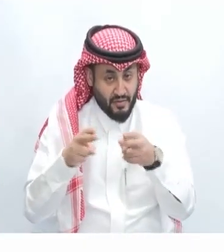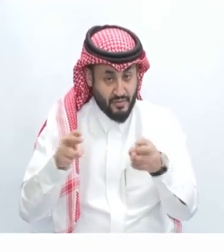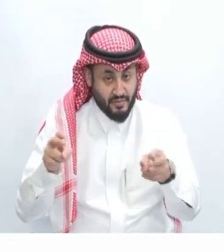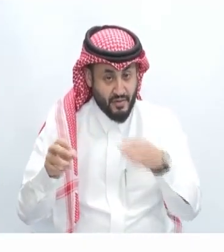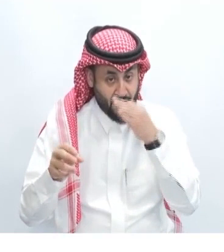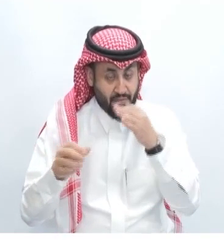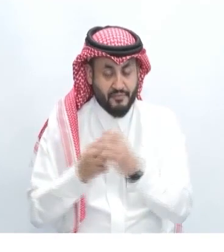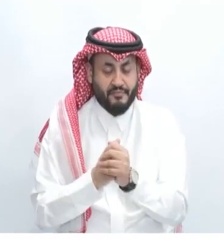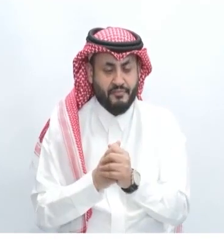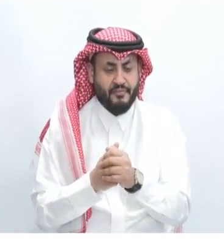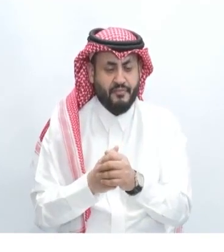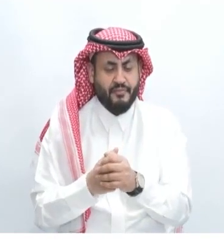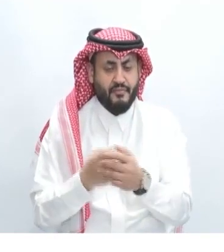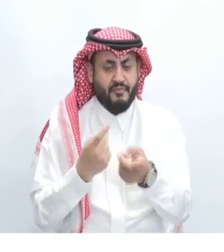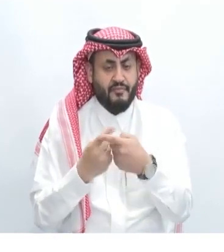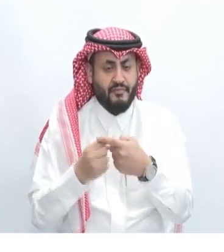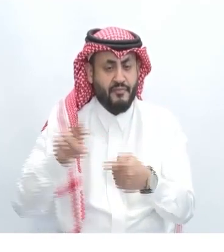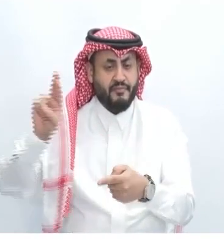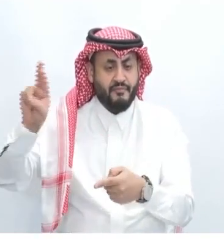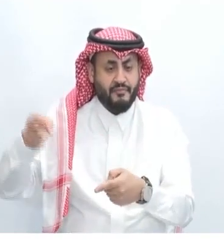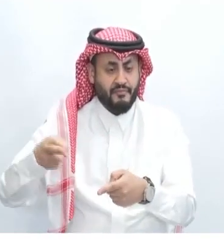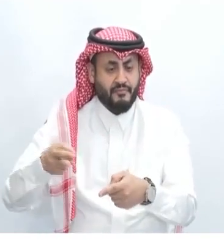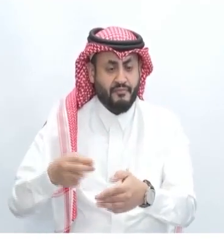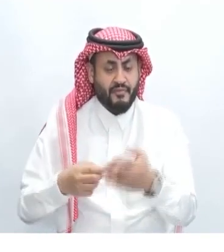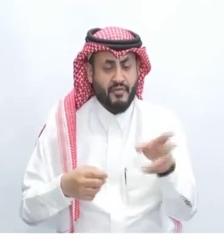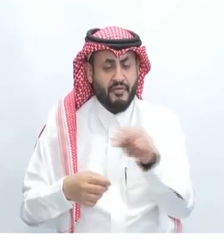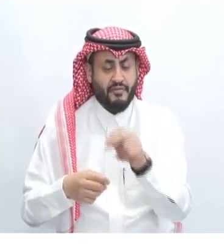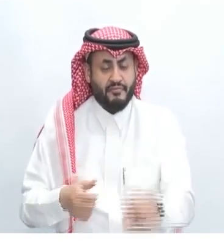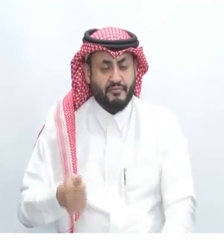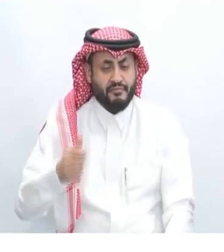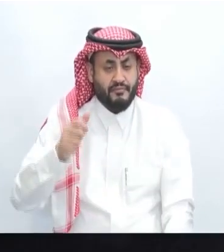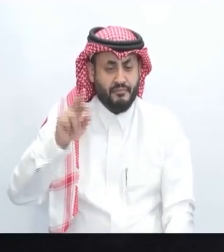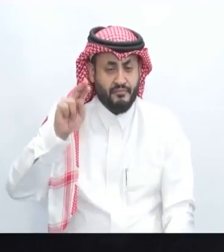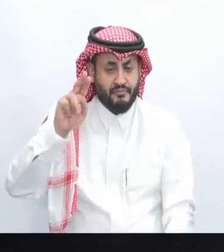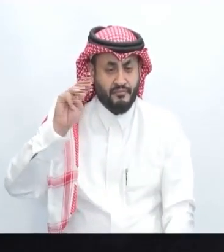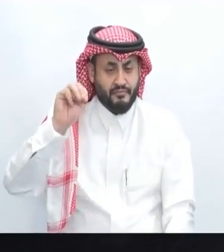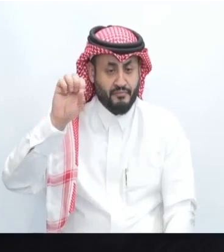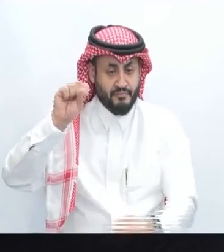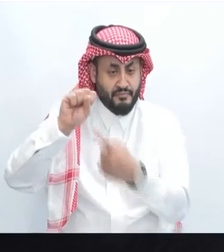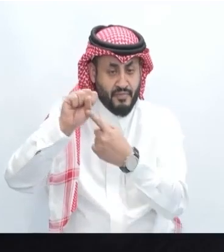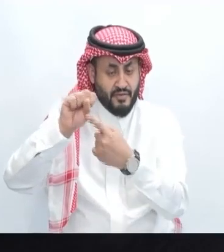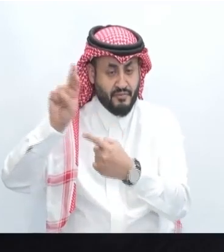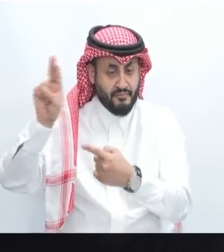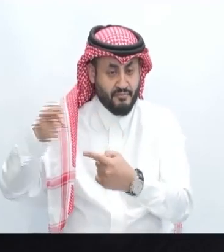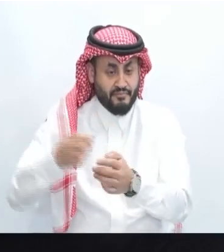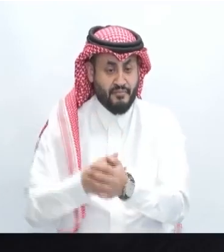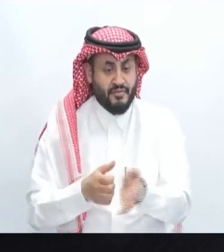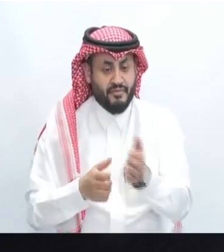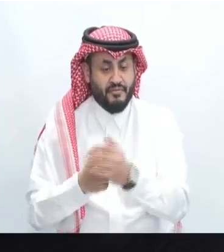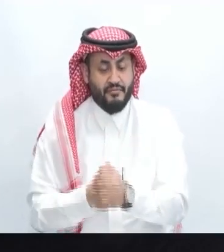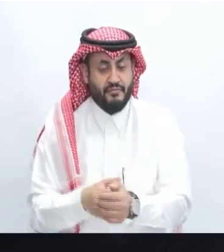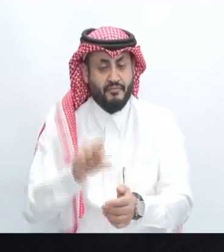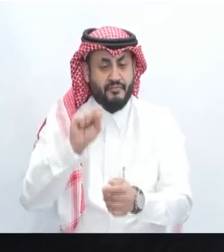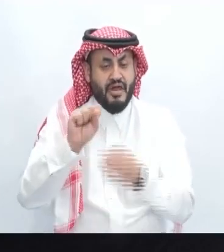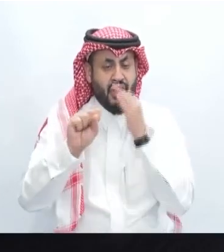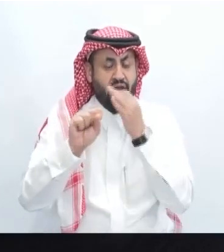pronounced as Z sound, like the word arms. And we said that sometimes we have words ends with